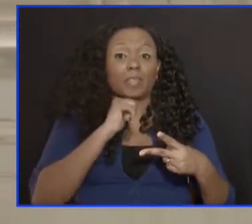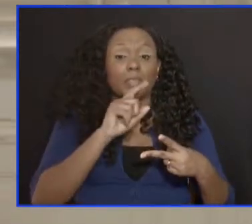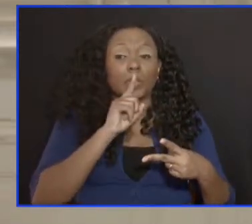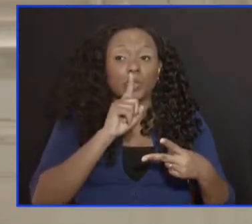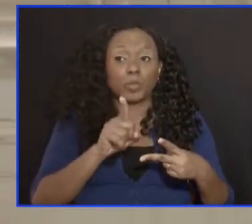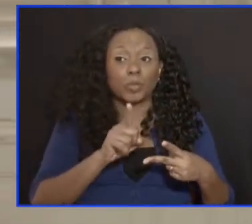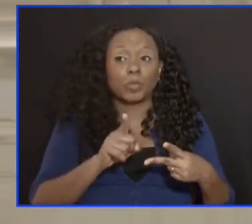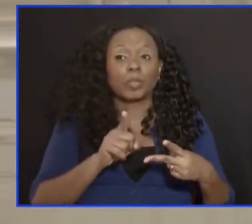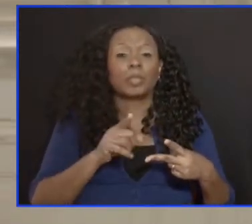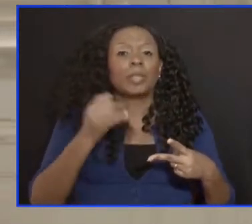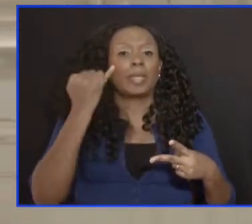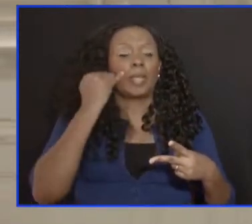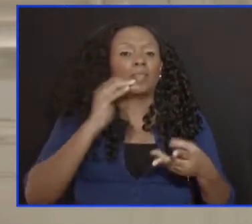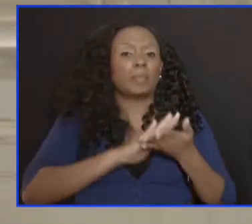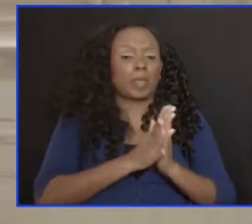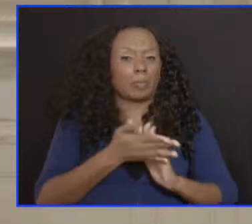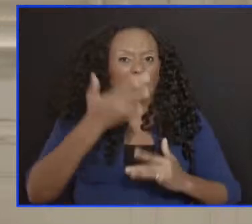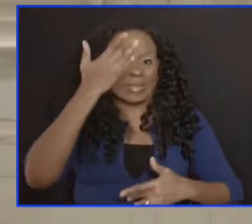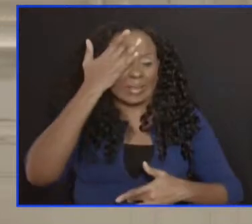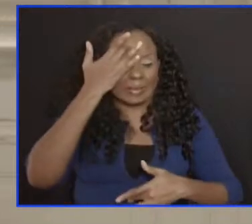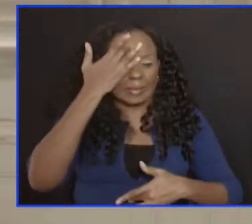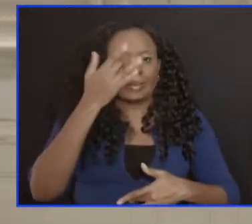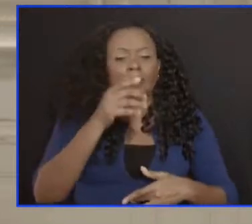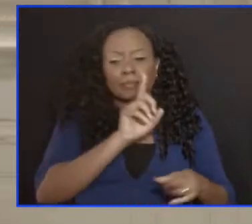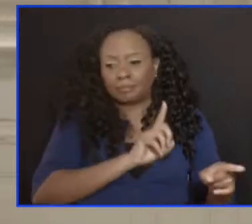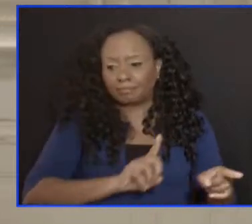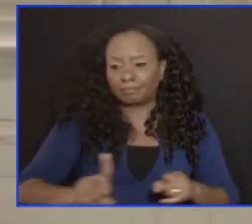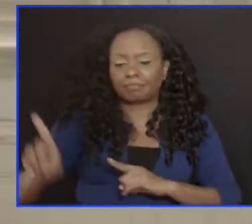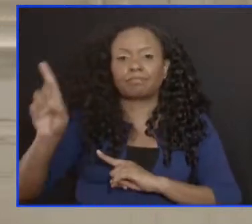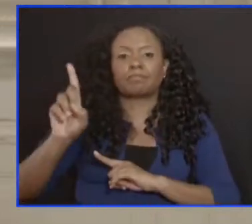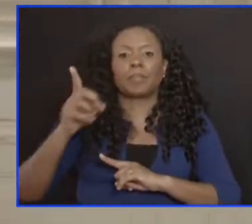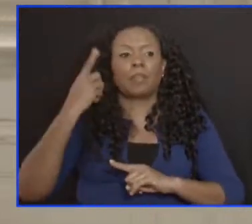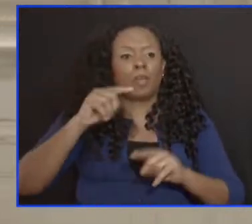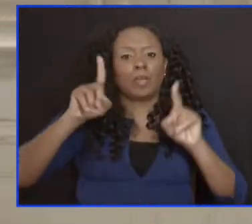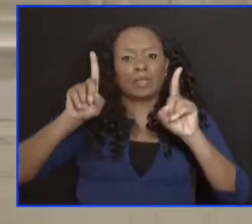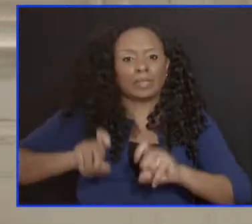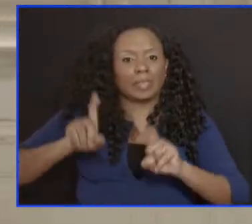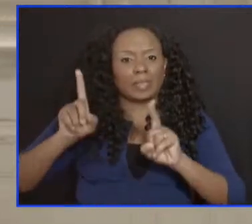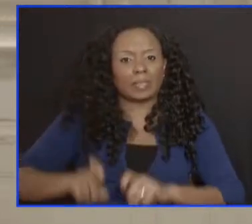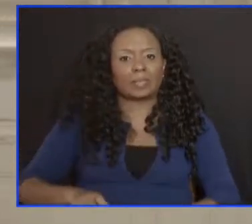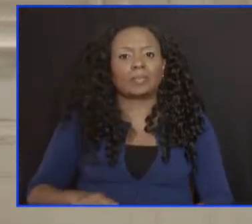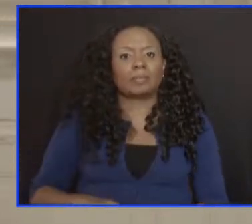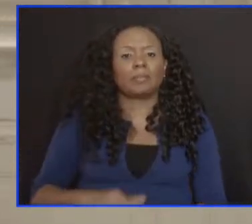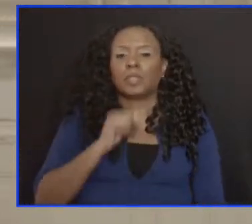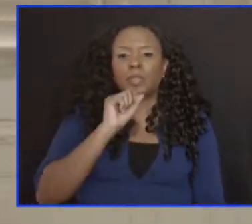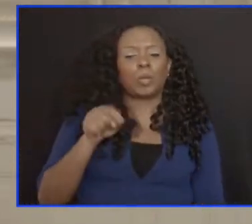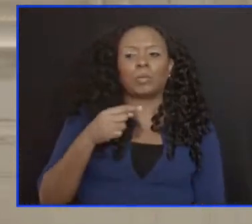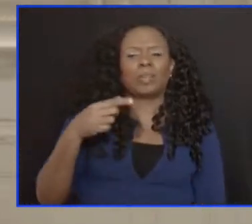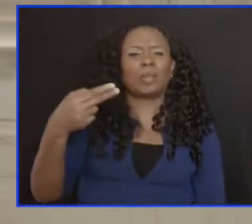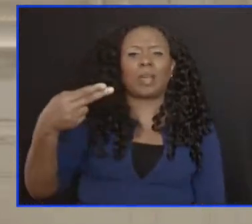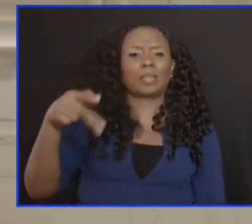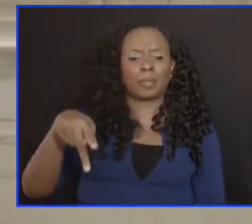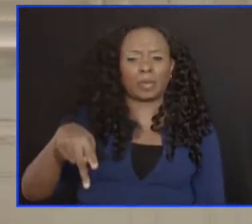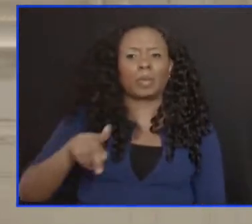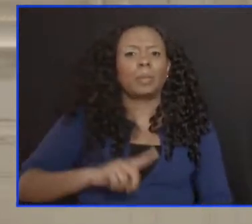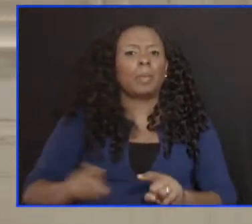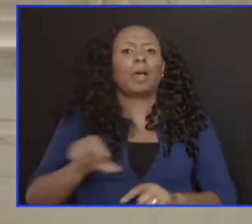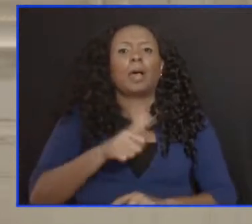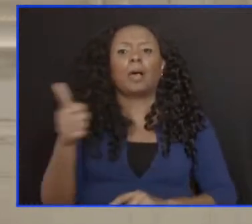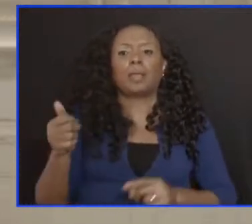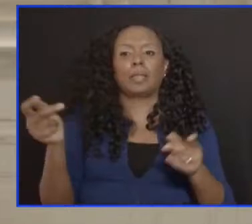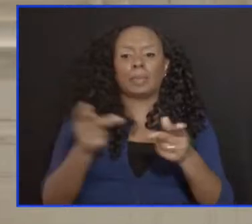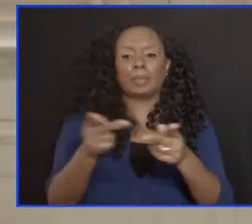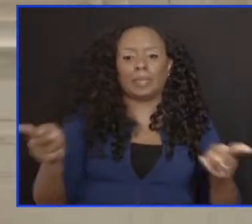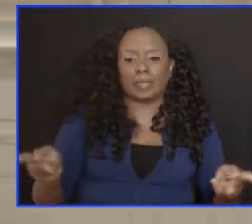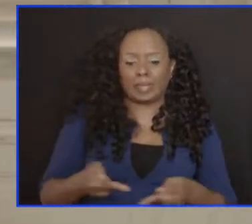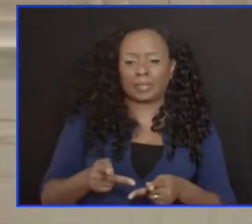get them evaluated. This is what these isolation facilities outside of Harson's Point are about, identifying people